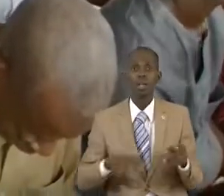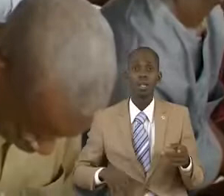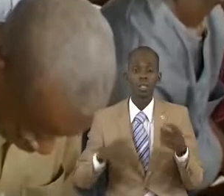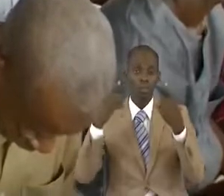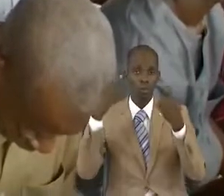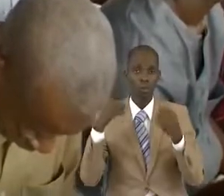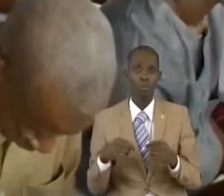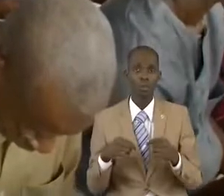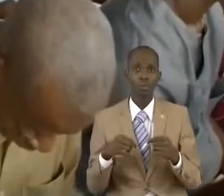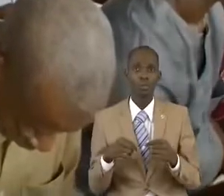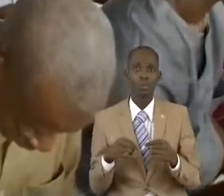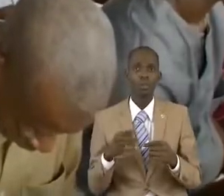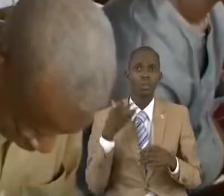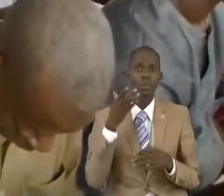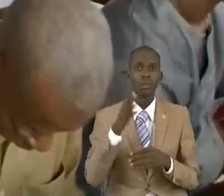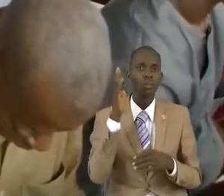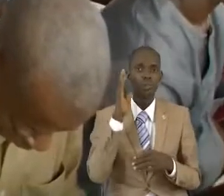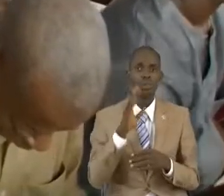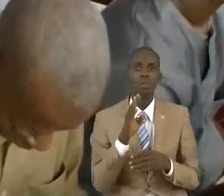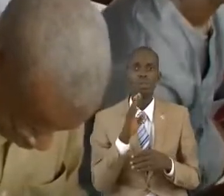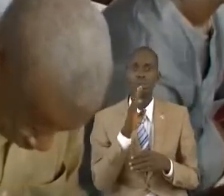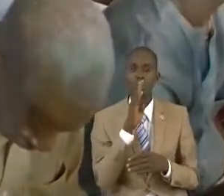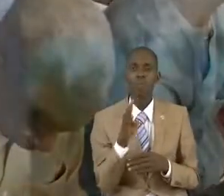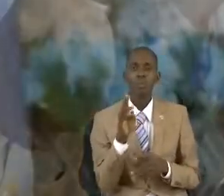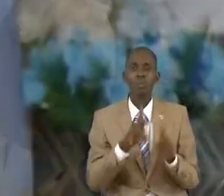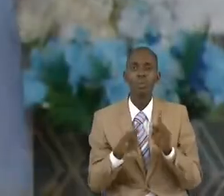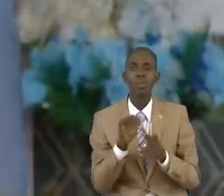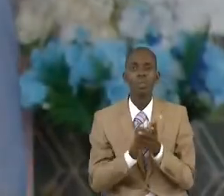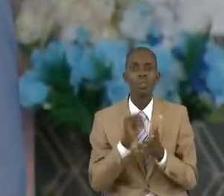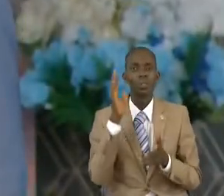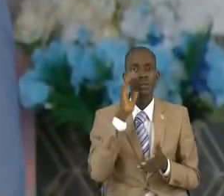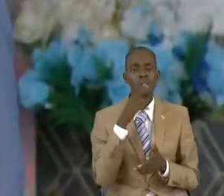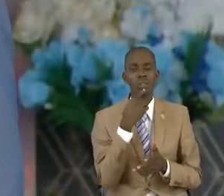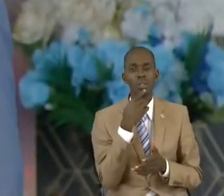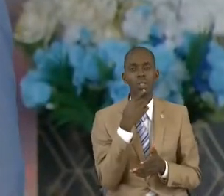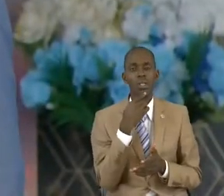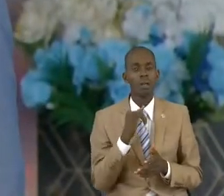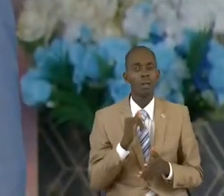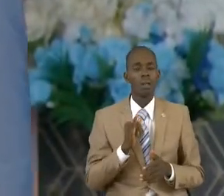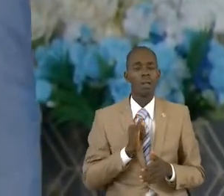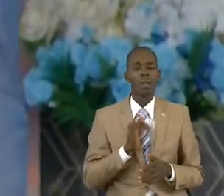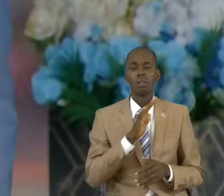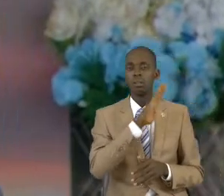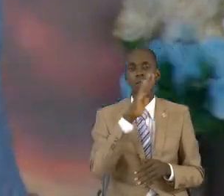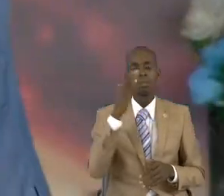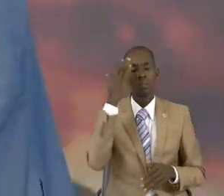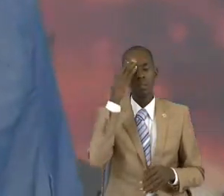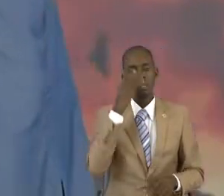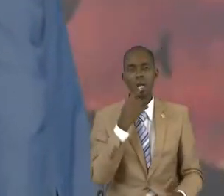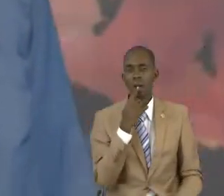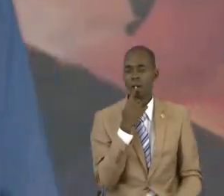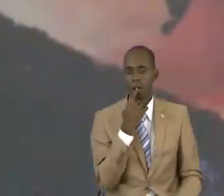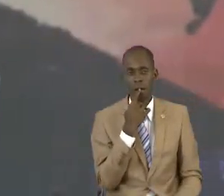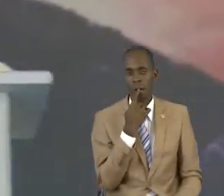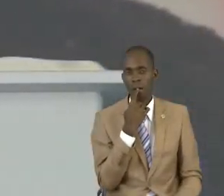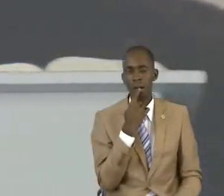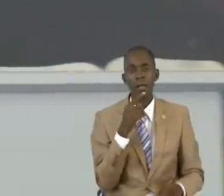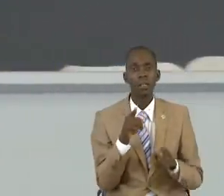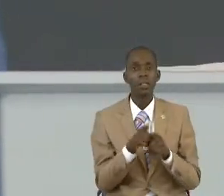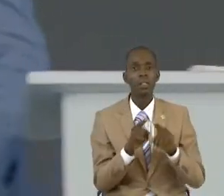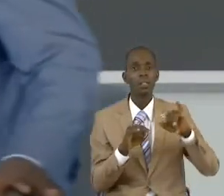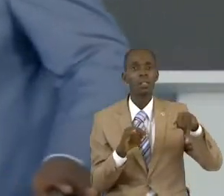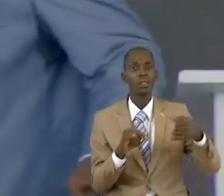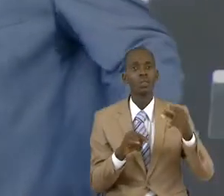will be people that will say, and I know. Judas